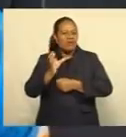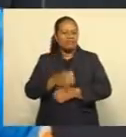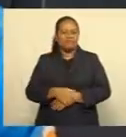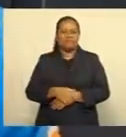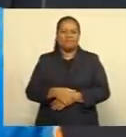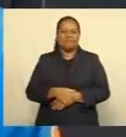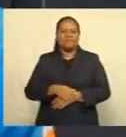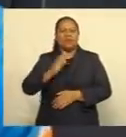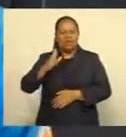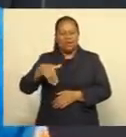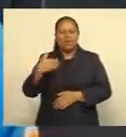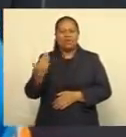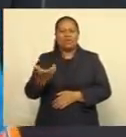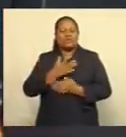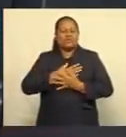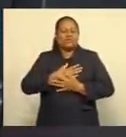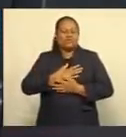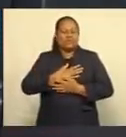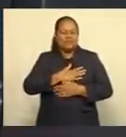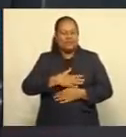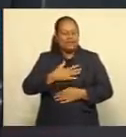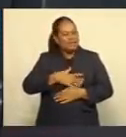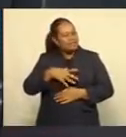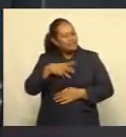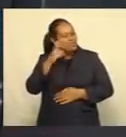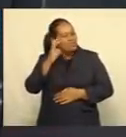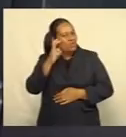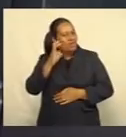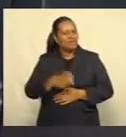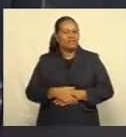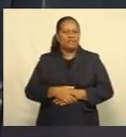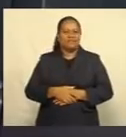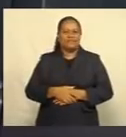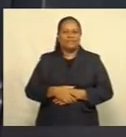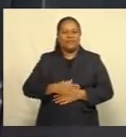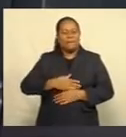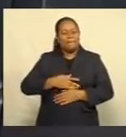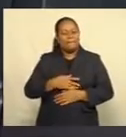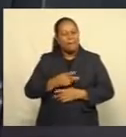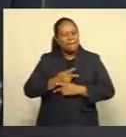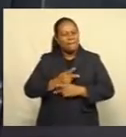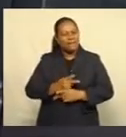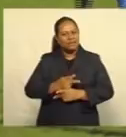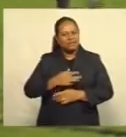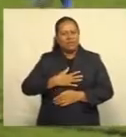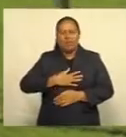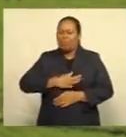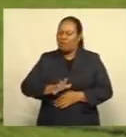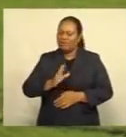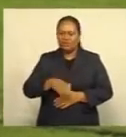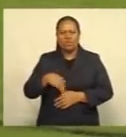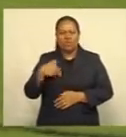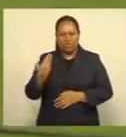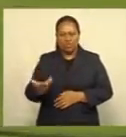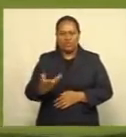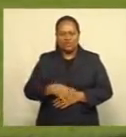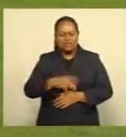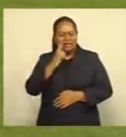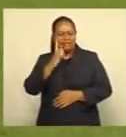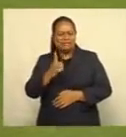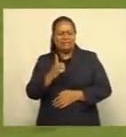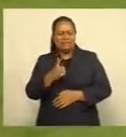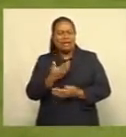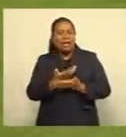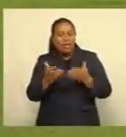really loved to train. That was my passion. I really watch YouTube videos, watch how they train. It really motivated me